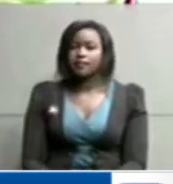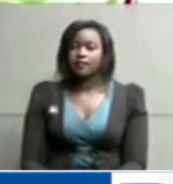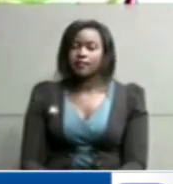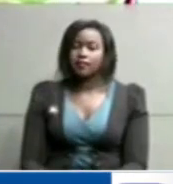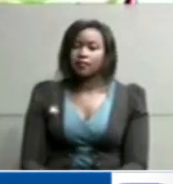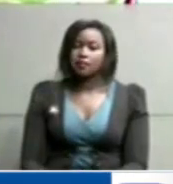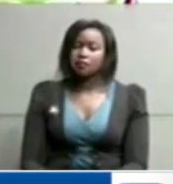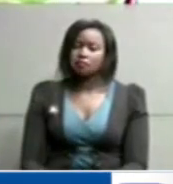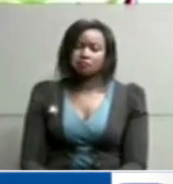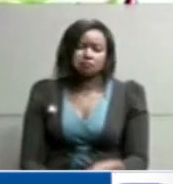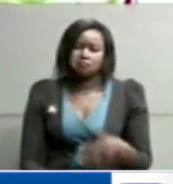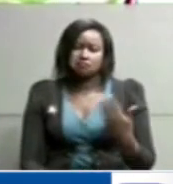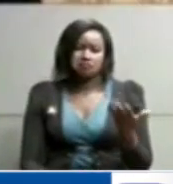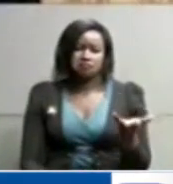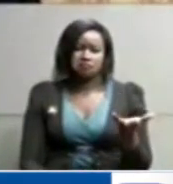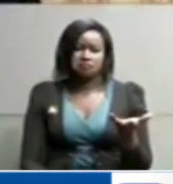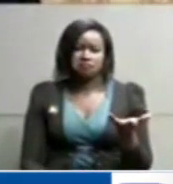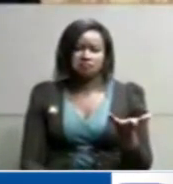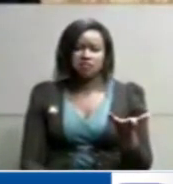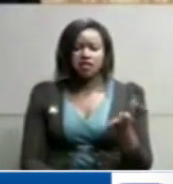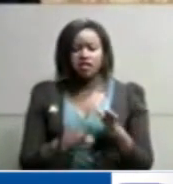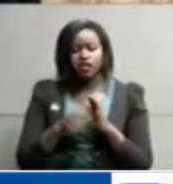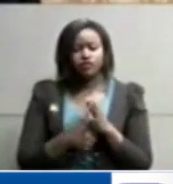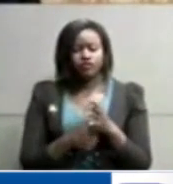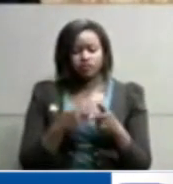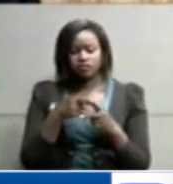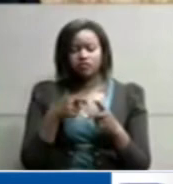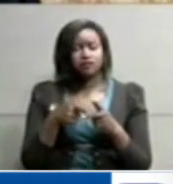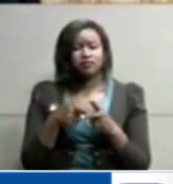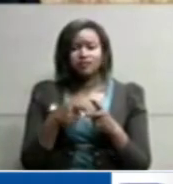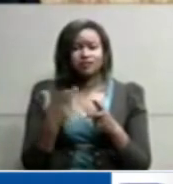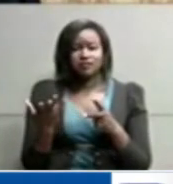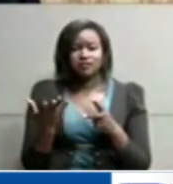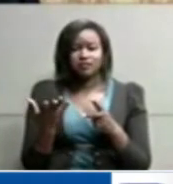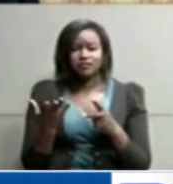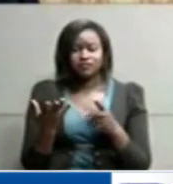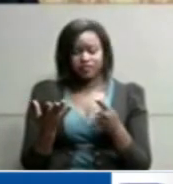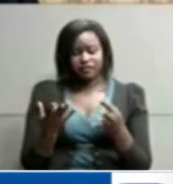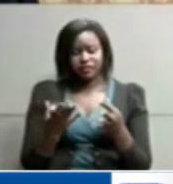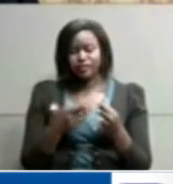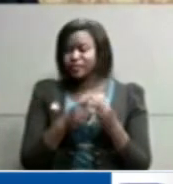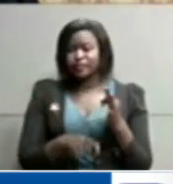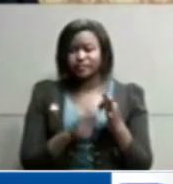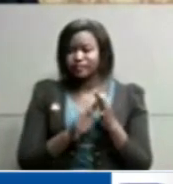So these are the two issues. Three, actually.